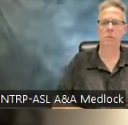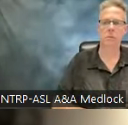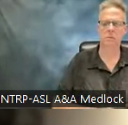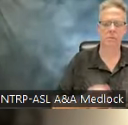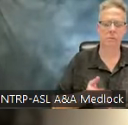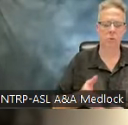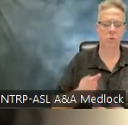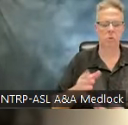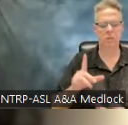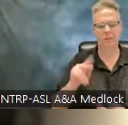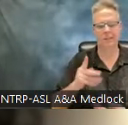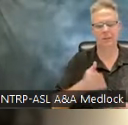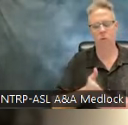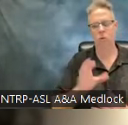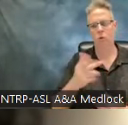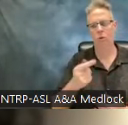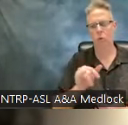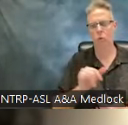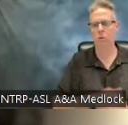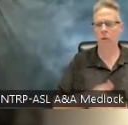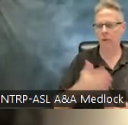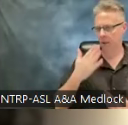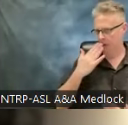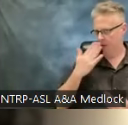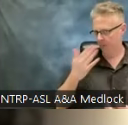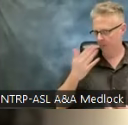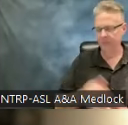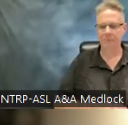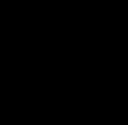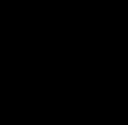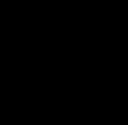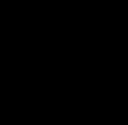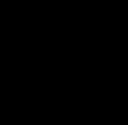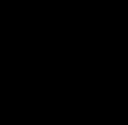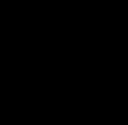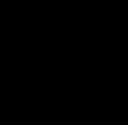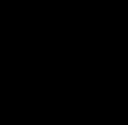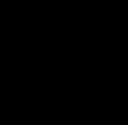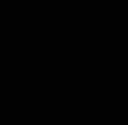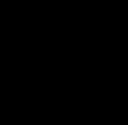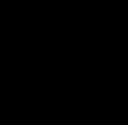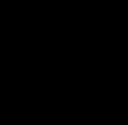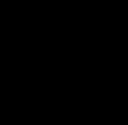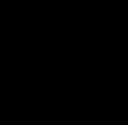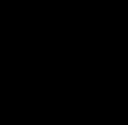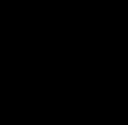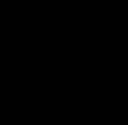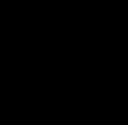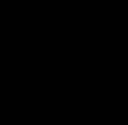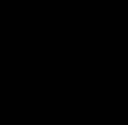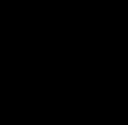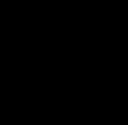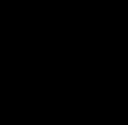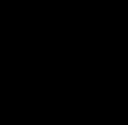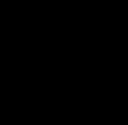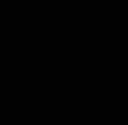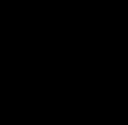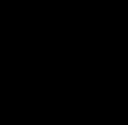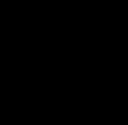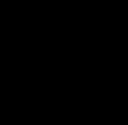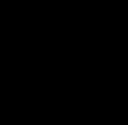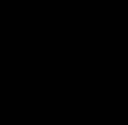chat. Thank you, staff. And let me ask, will any of the members of the commission